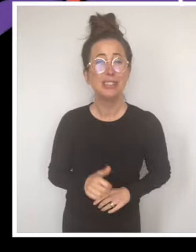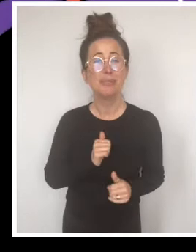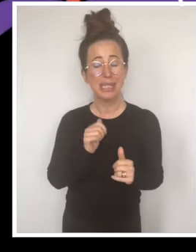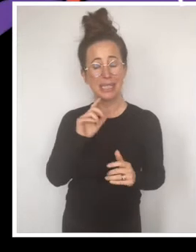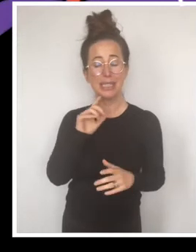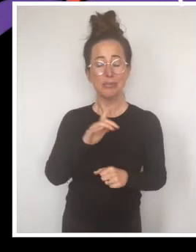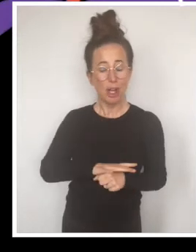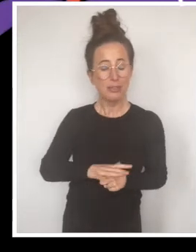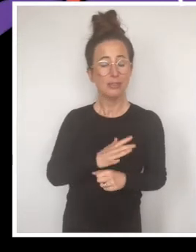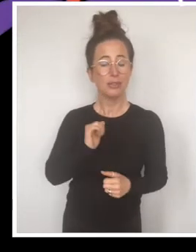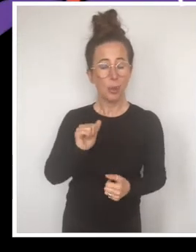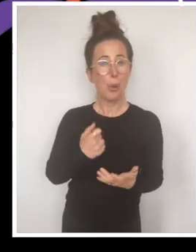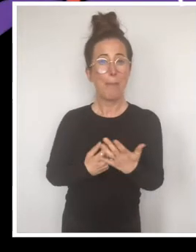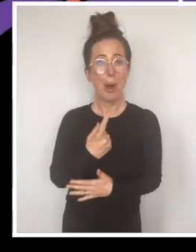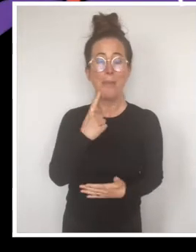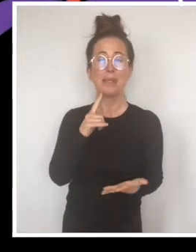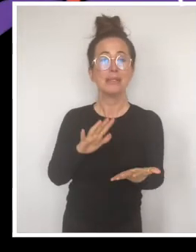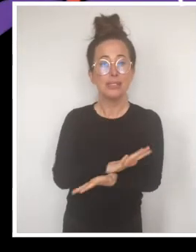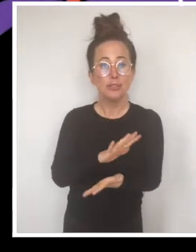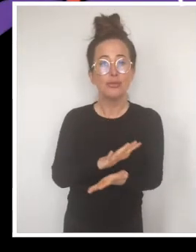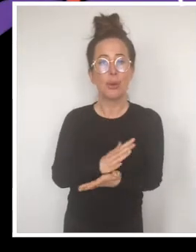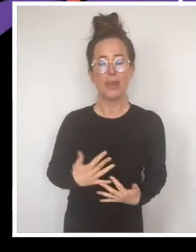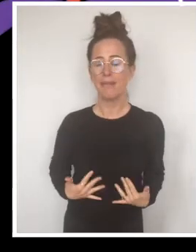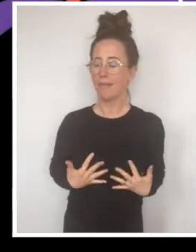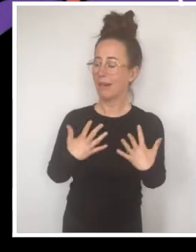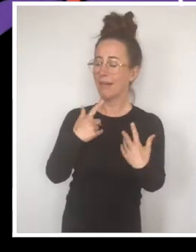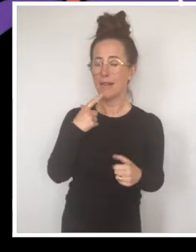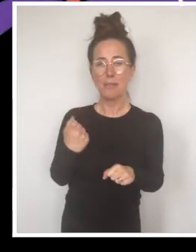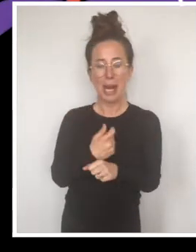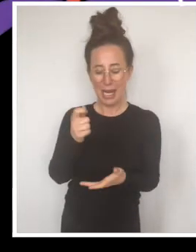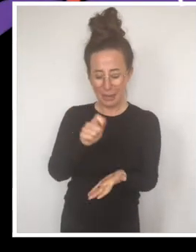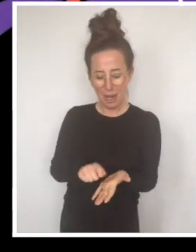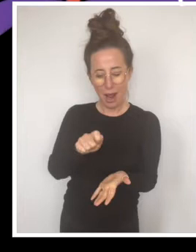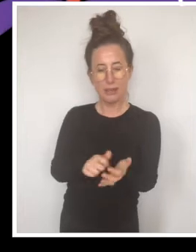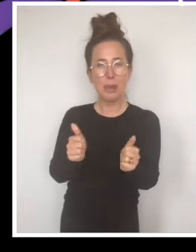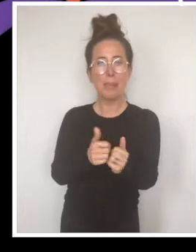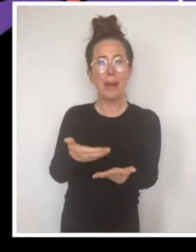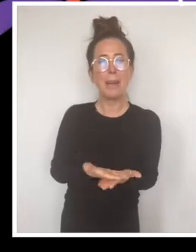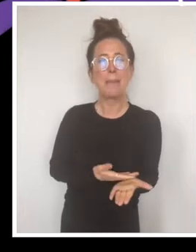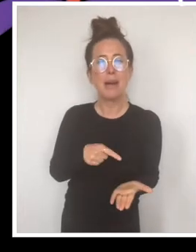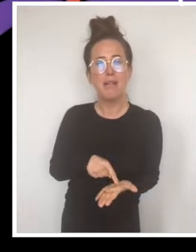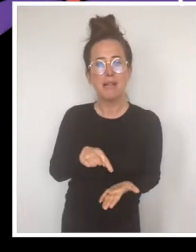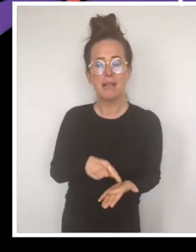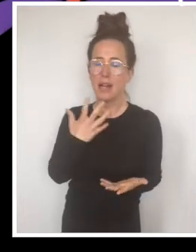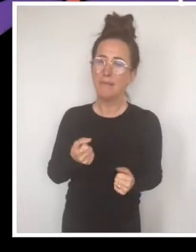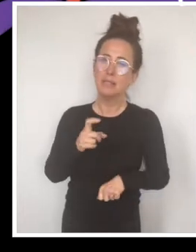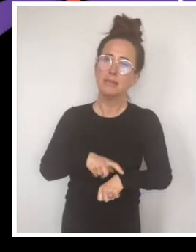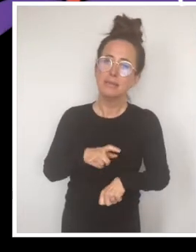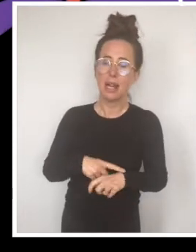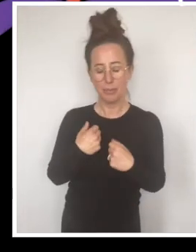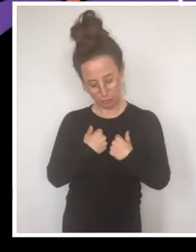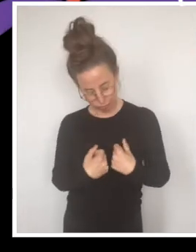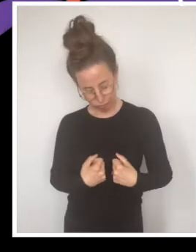be present in the moment. Enjoy the feeling of making marks on the paper and just having that time to